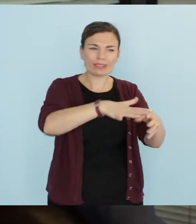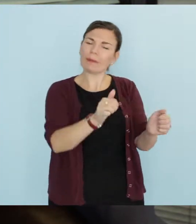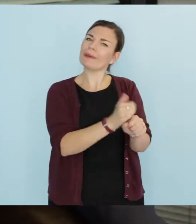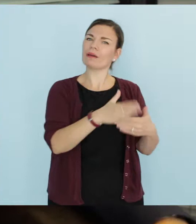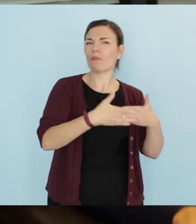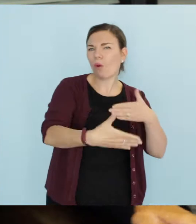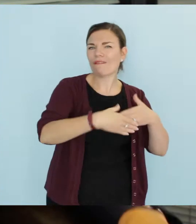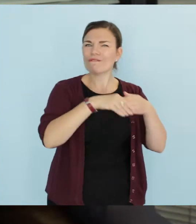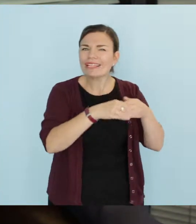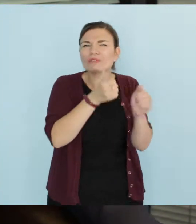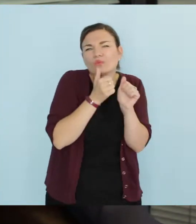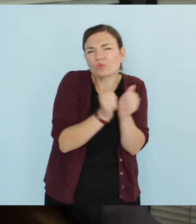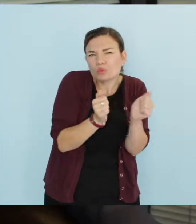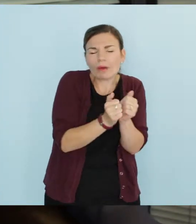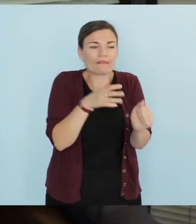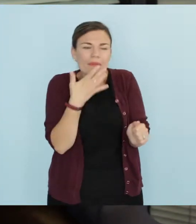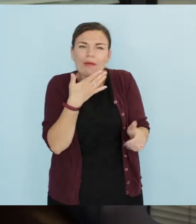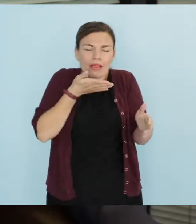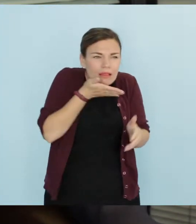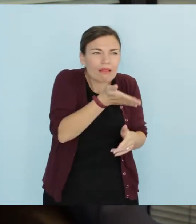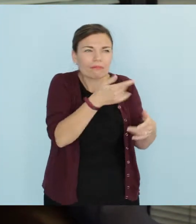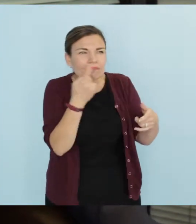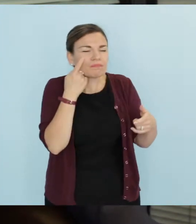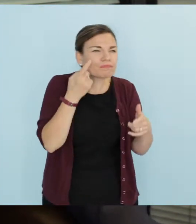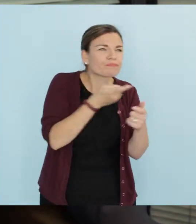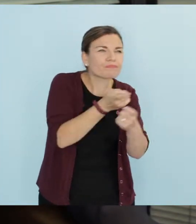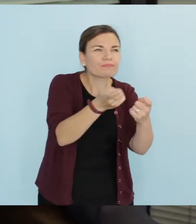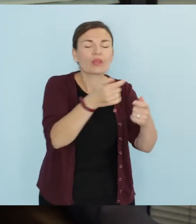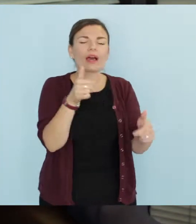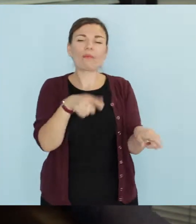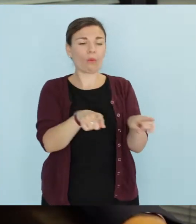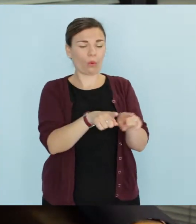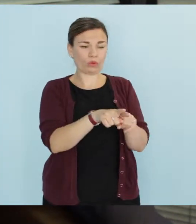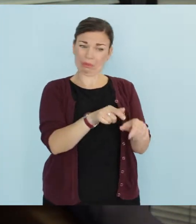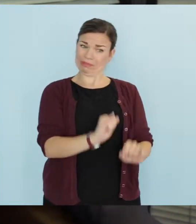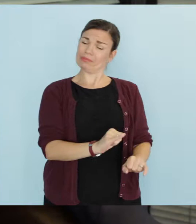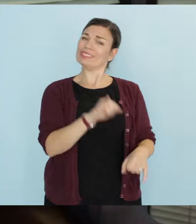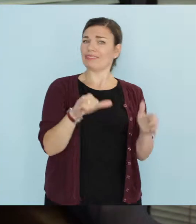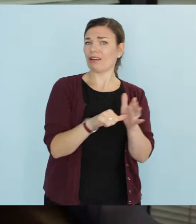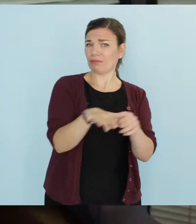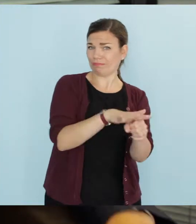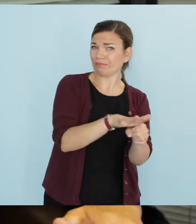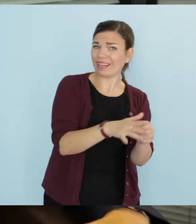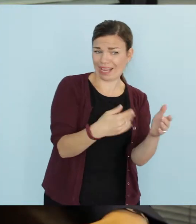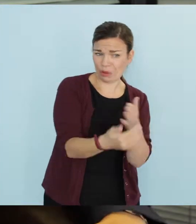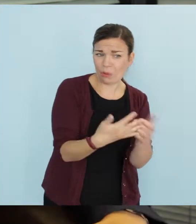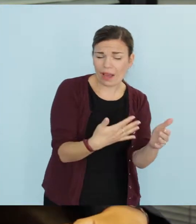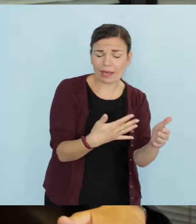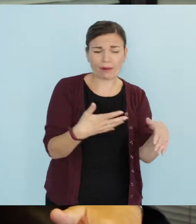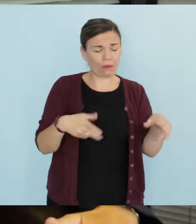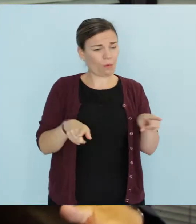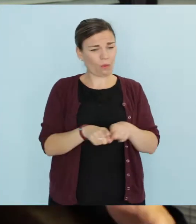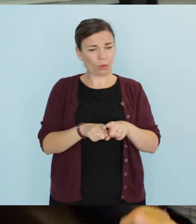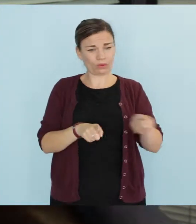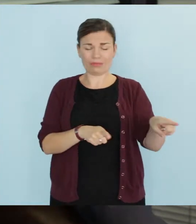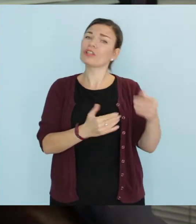people find their way through what is a very difficult circumstance in the first instance, and how we make sure that within